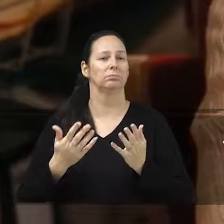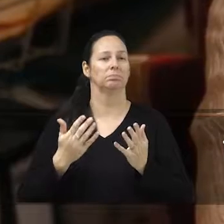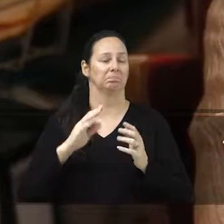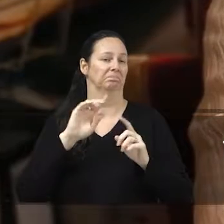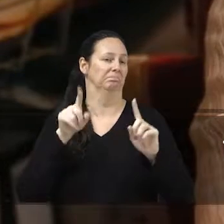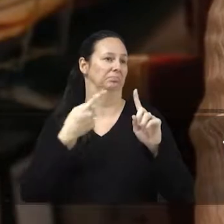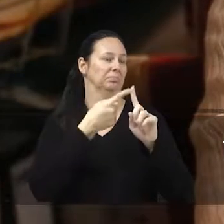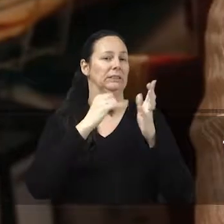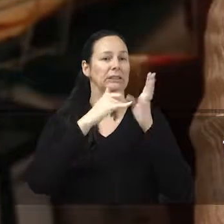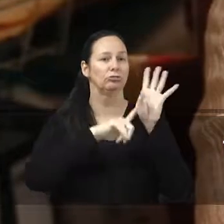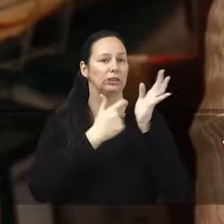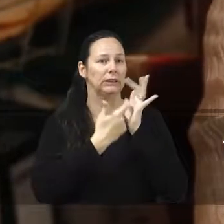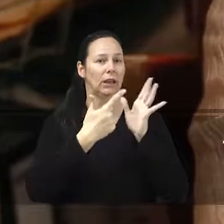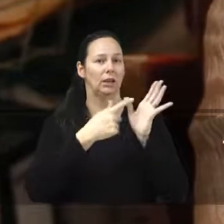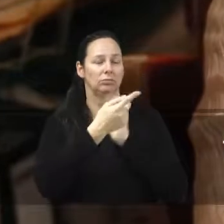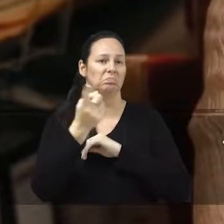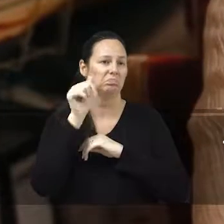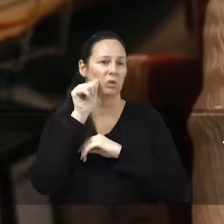mm-hmm. Particularly Syria,